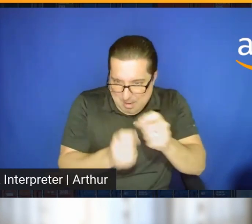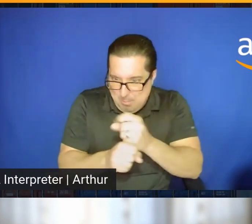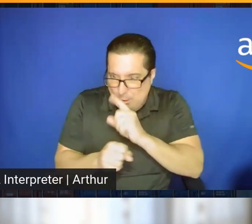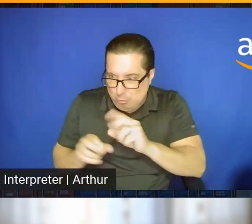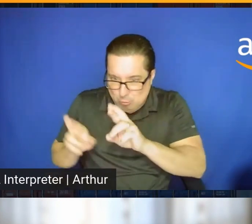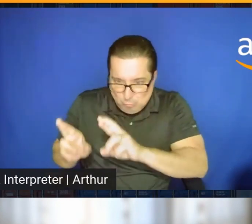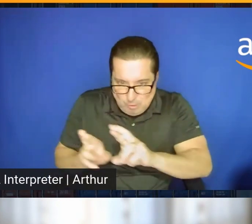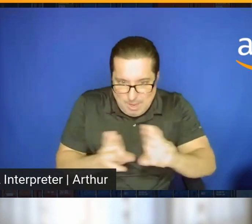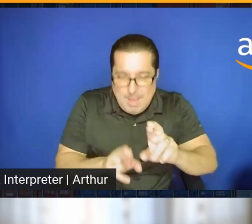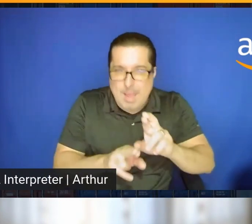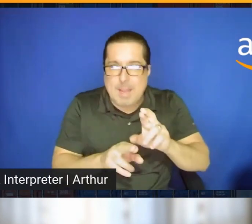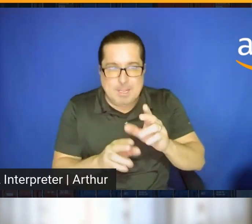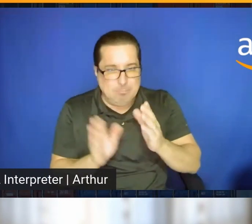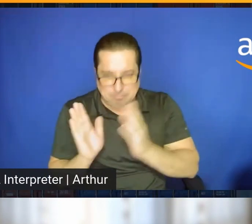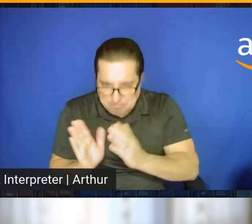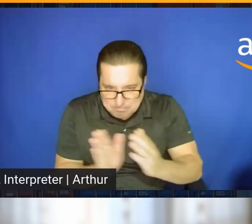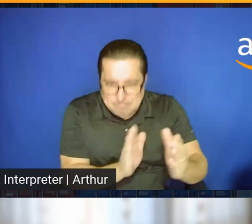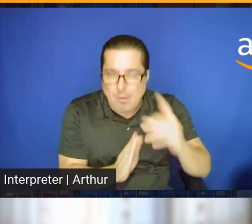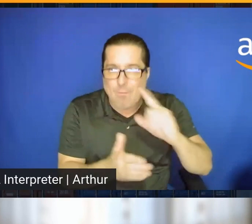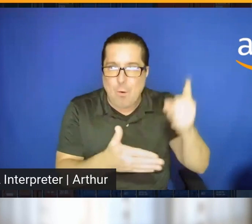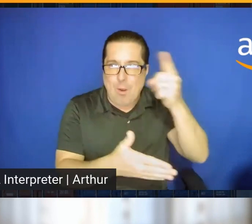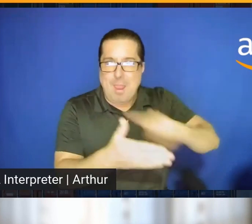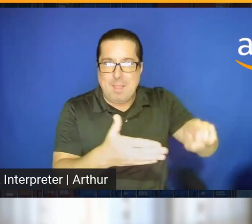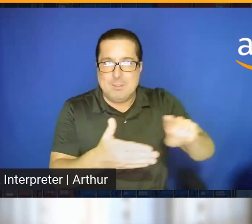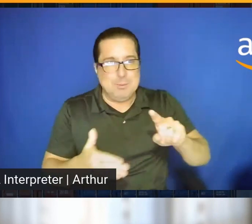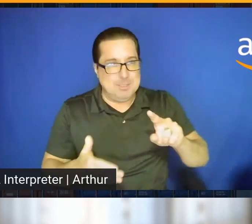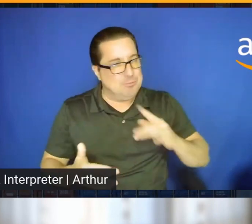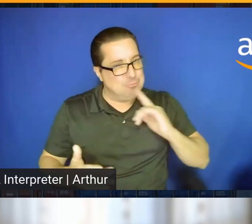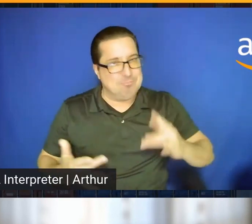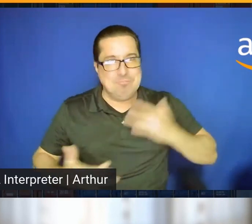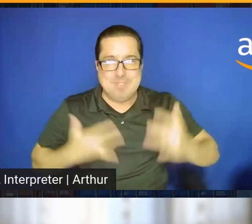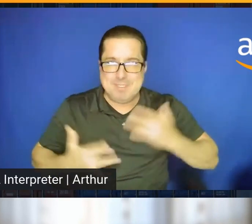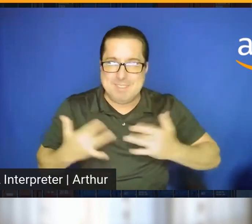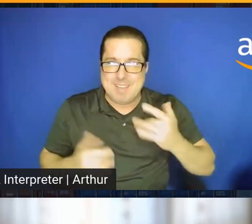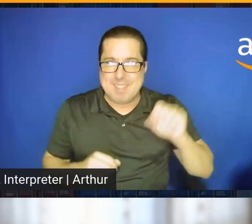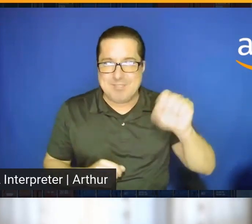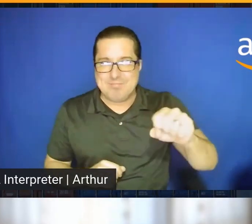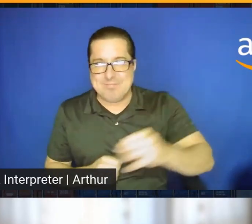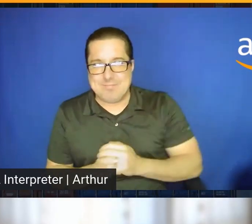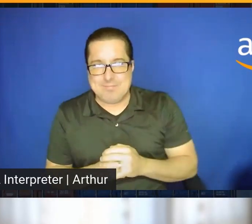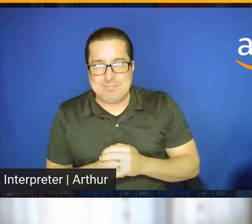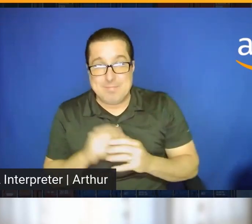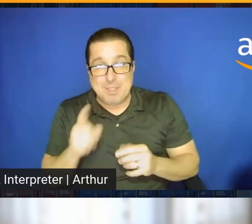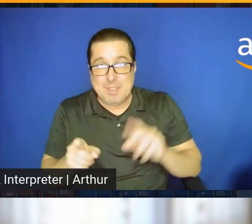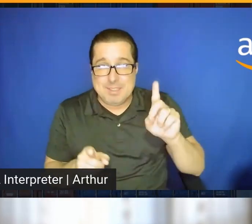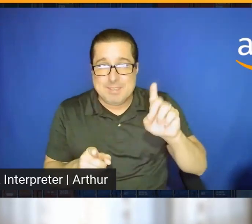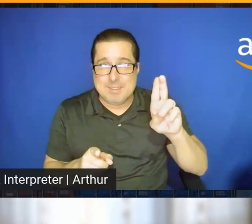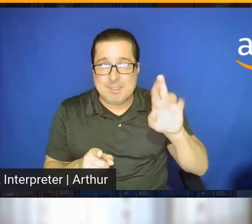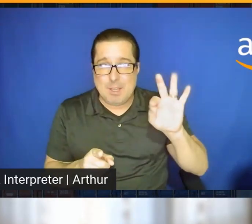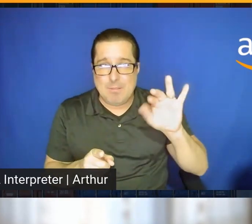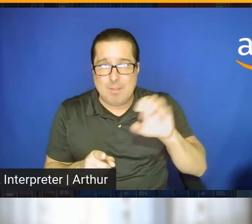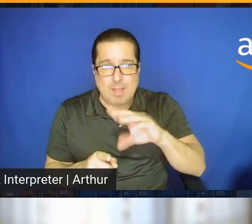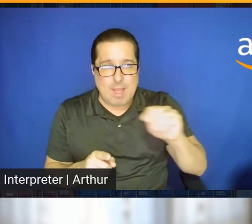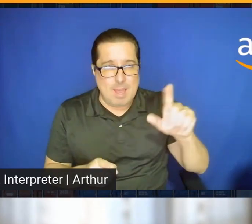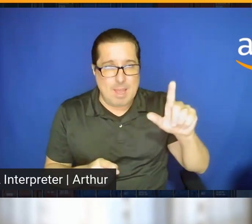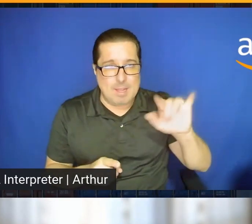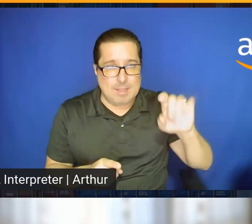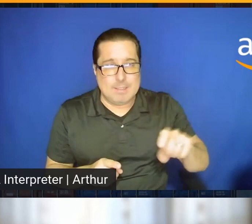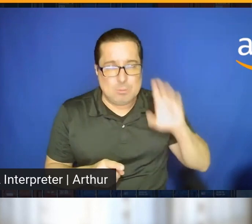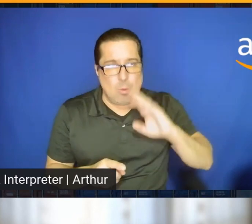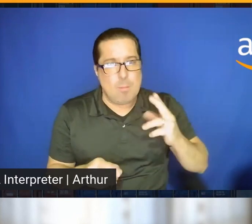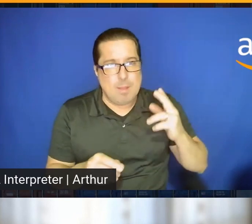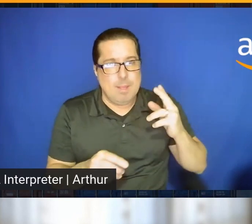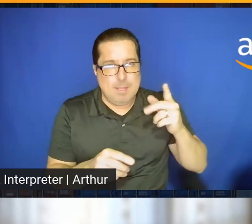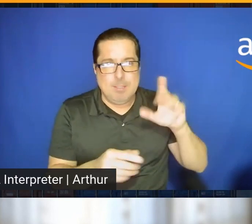next week, and it's going to be exciting. Yeah, no, Duffy and Liz are going to both be at KubeCon, I believe,